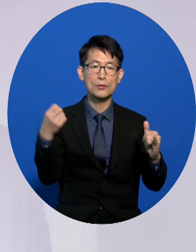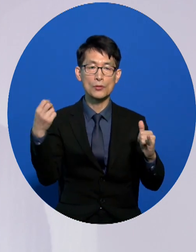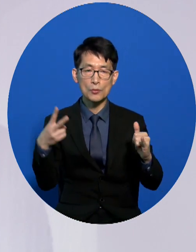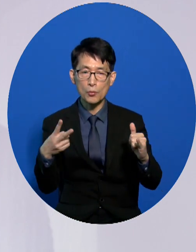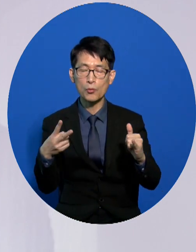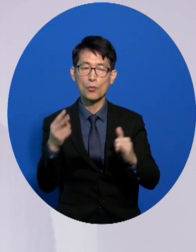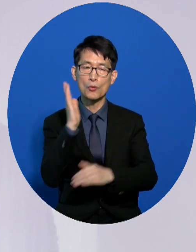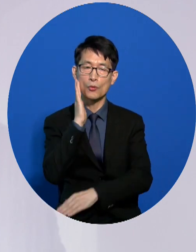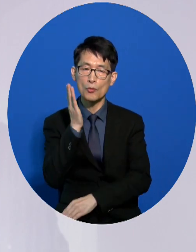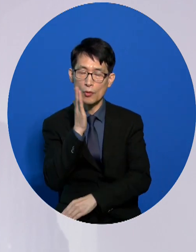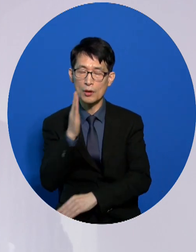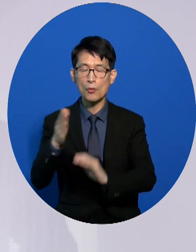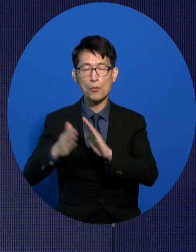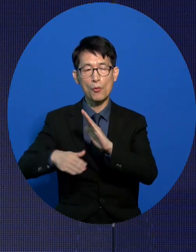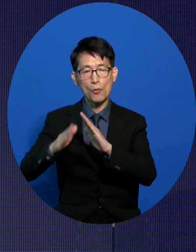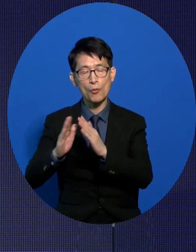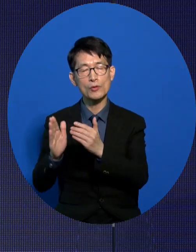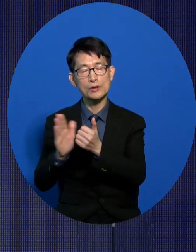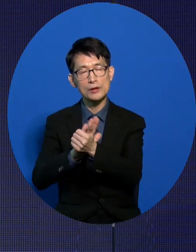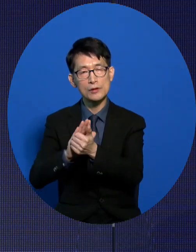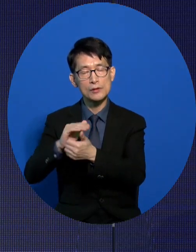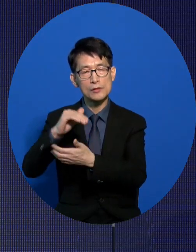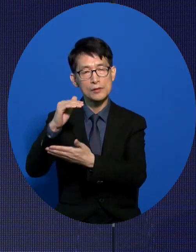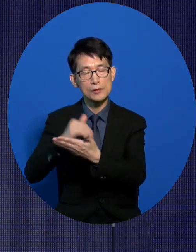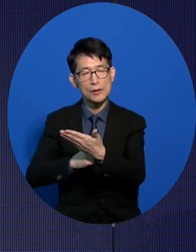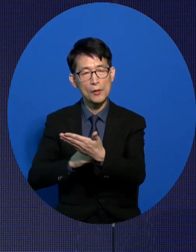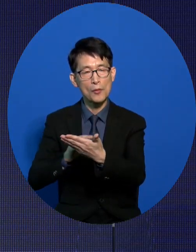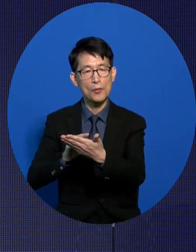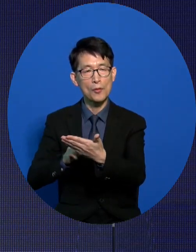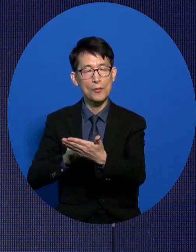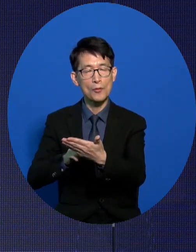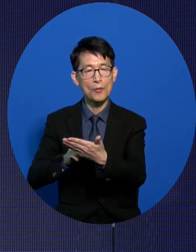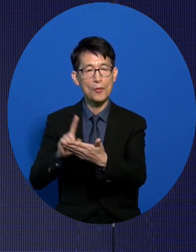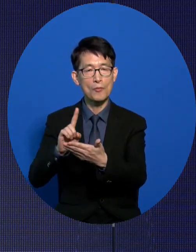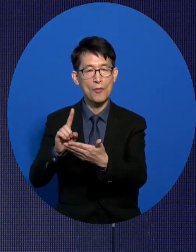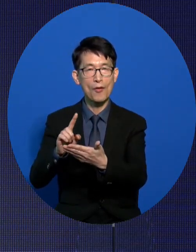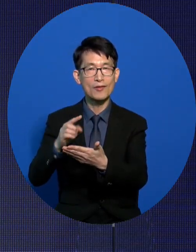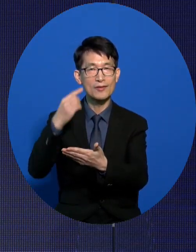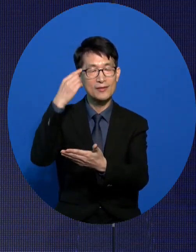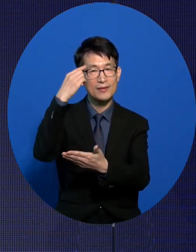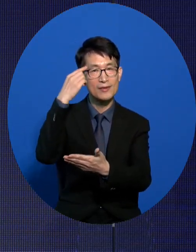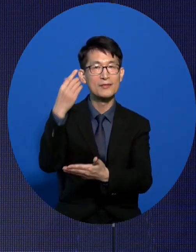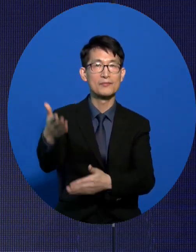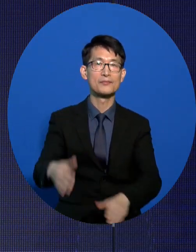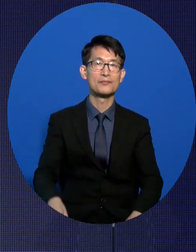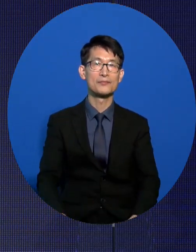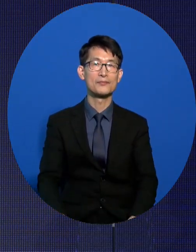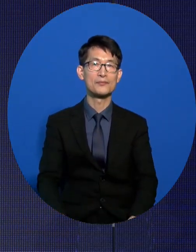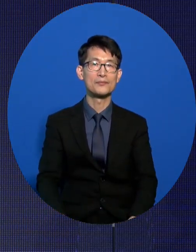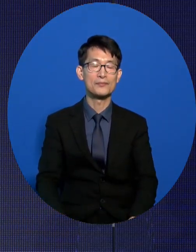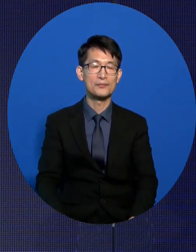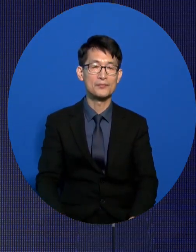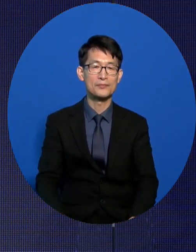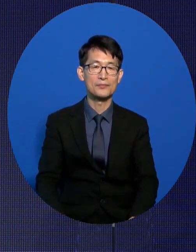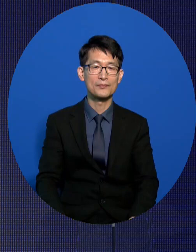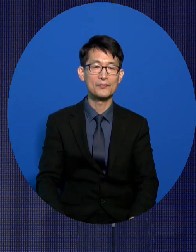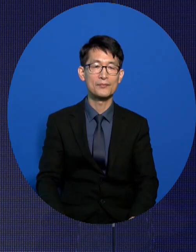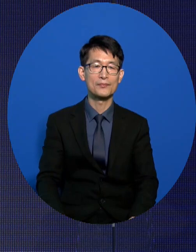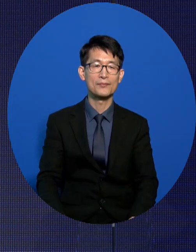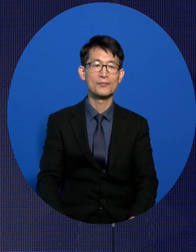translation service began from AUD, what was the popular perception and what was the state of the